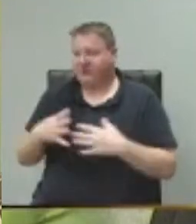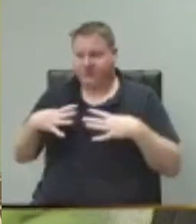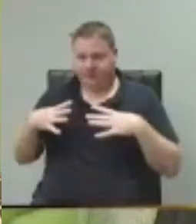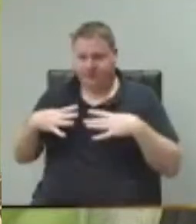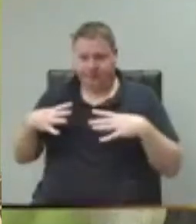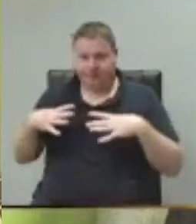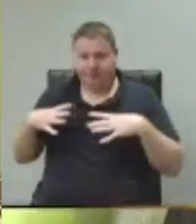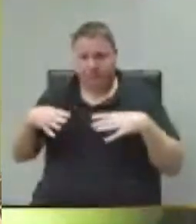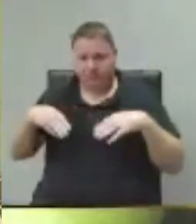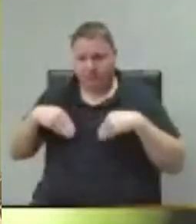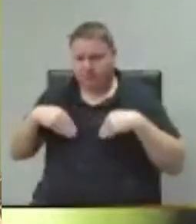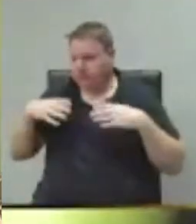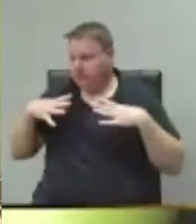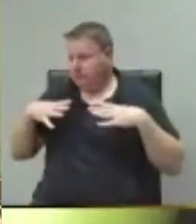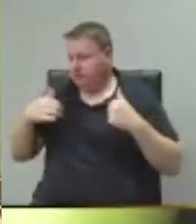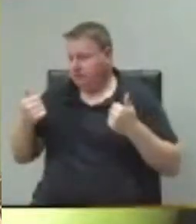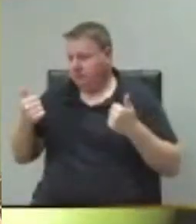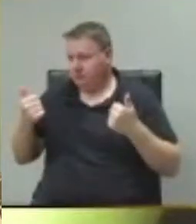Yeah.